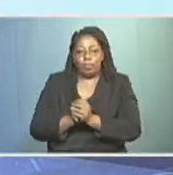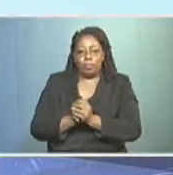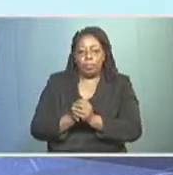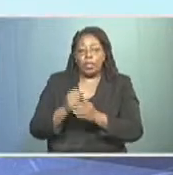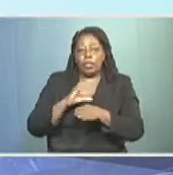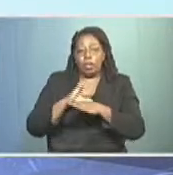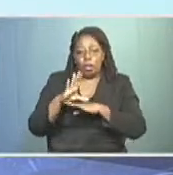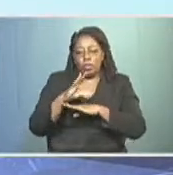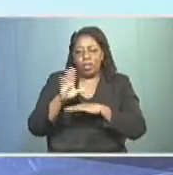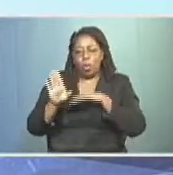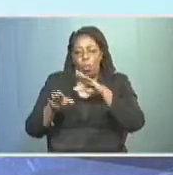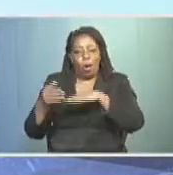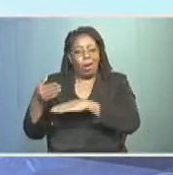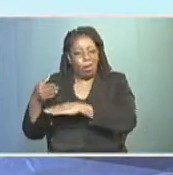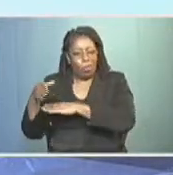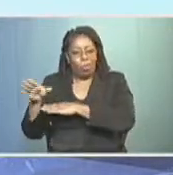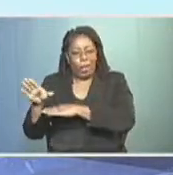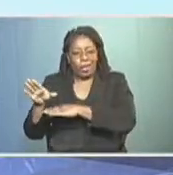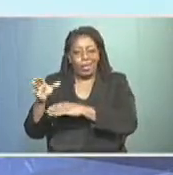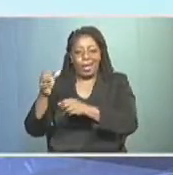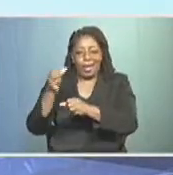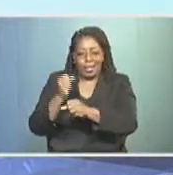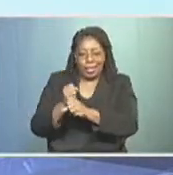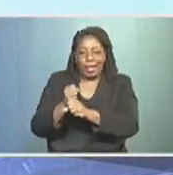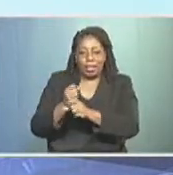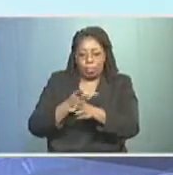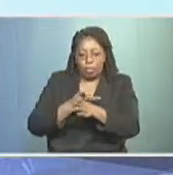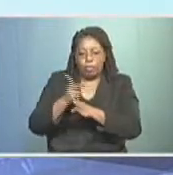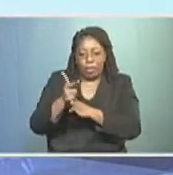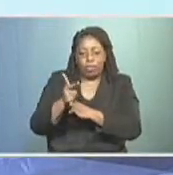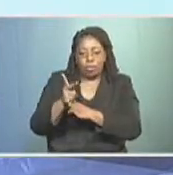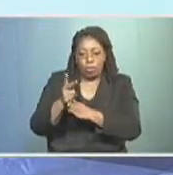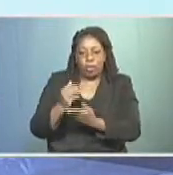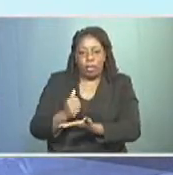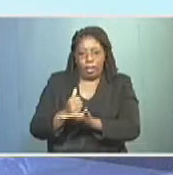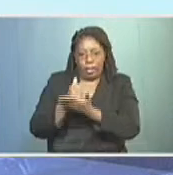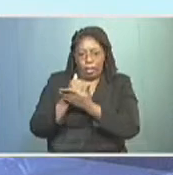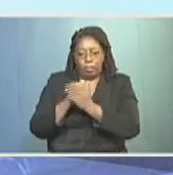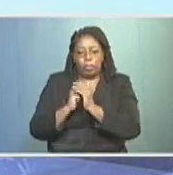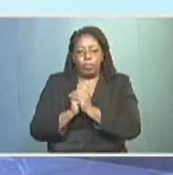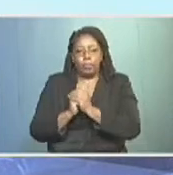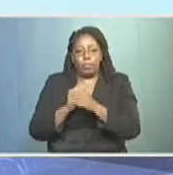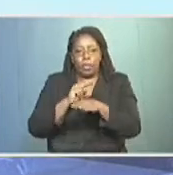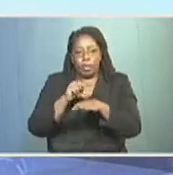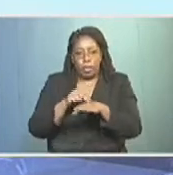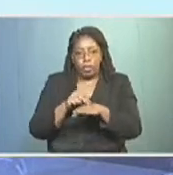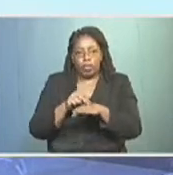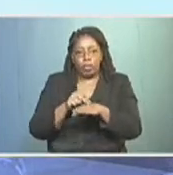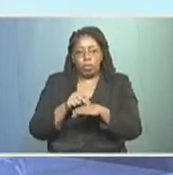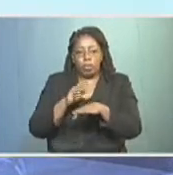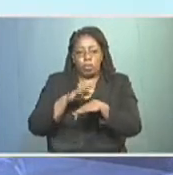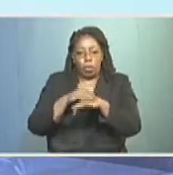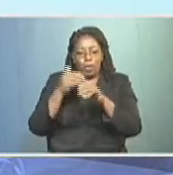away in the heat of the moment and seek professional help to diffuse the rage. The nation, meantime, is called on to be more